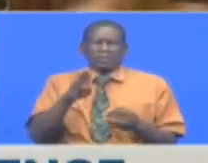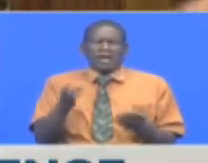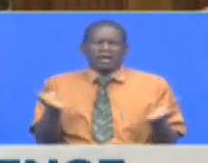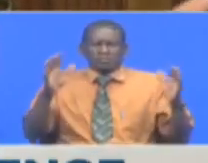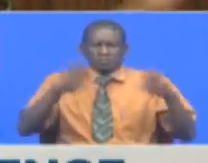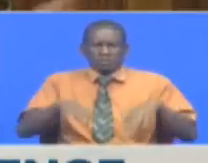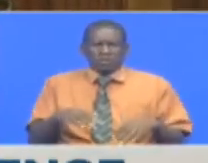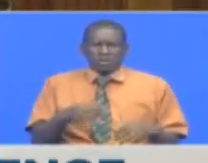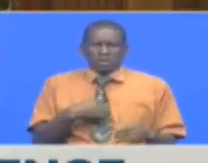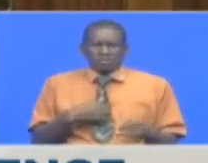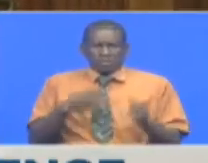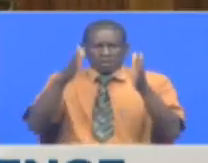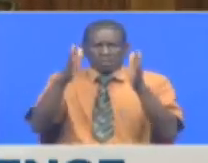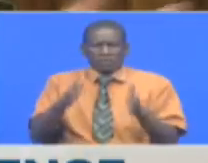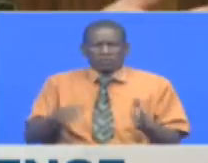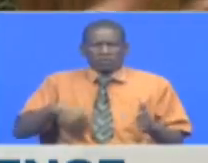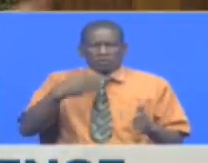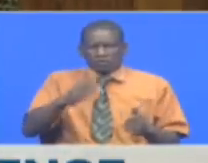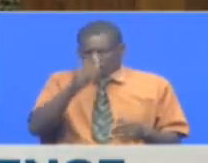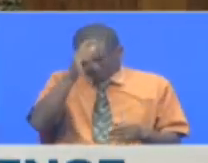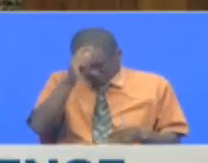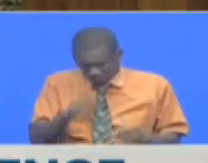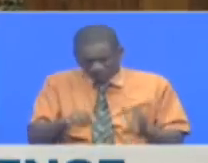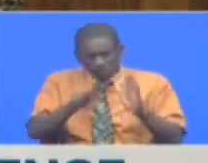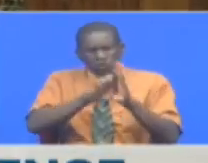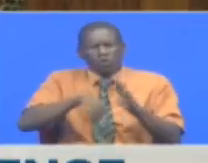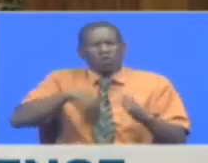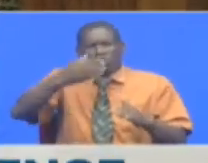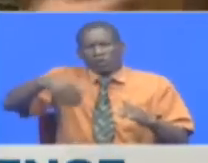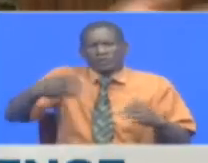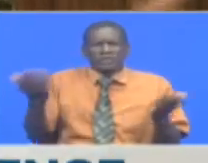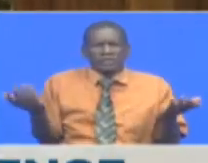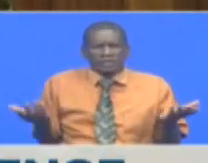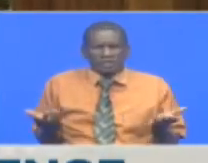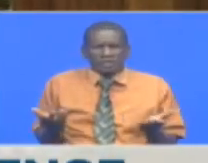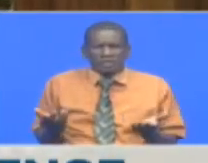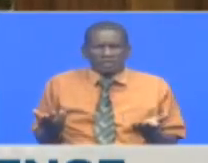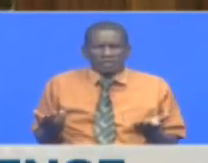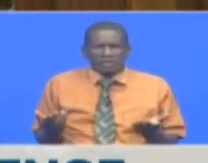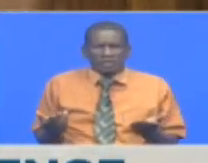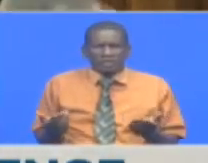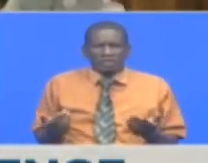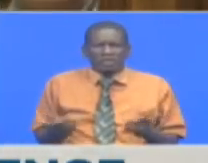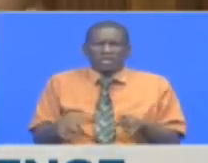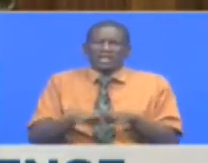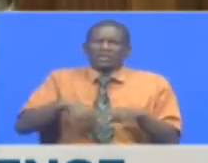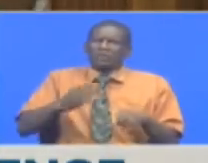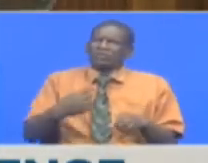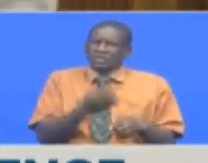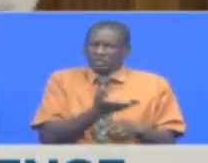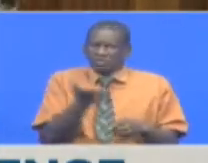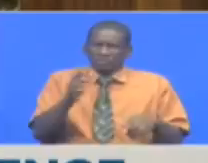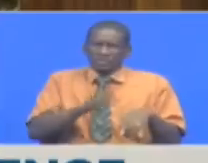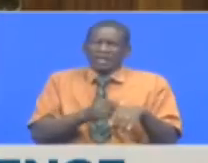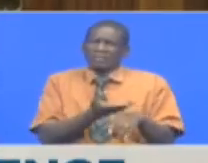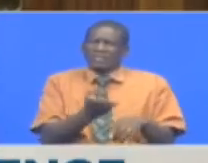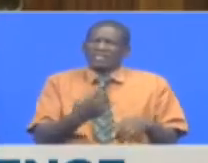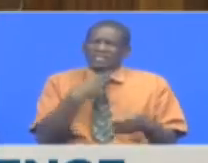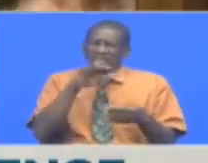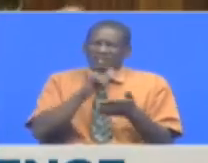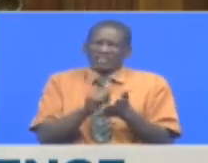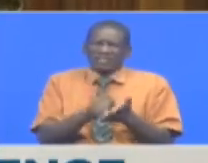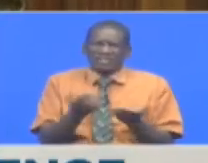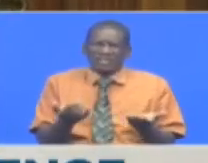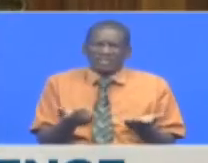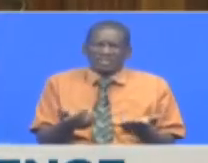I am a person who has always respected the rule of law. I always told you, and even when they said, Uko, that we are